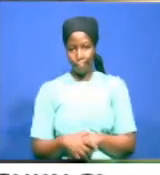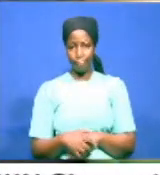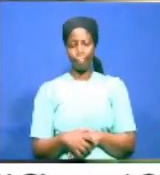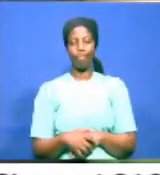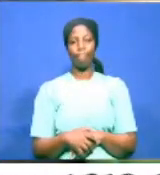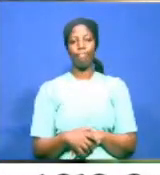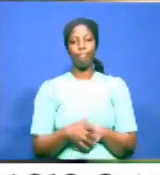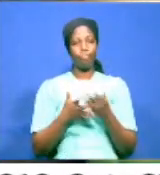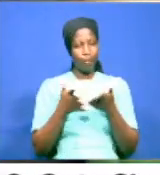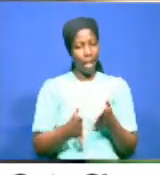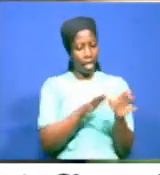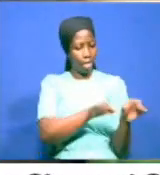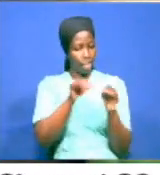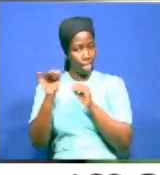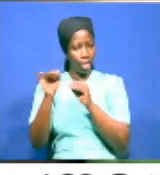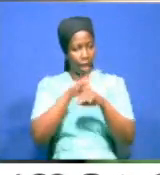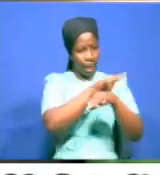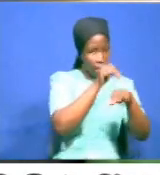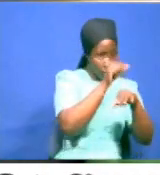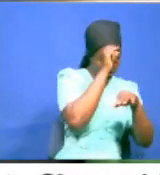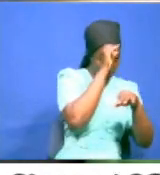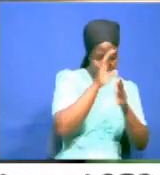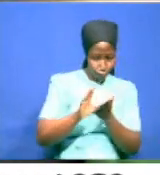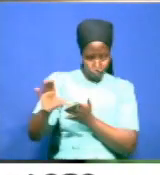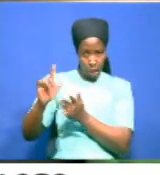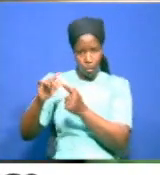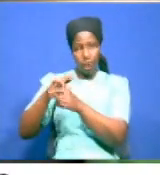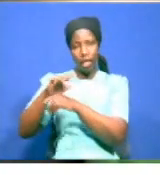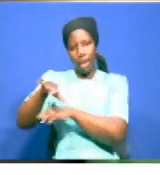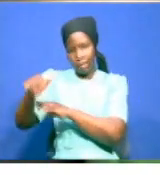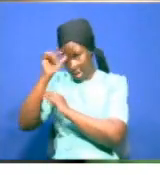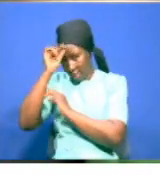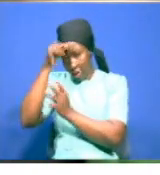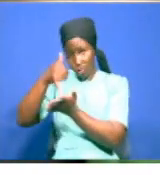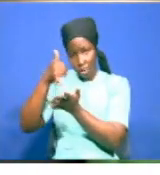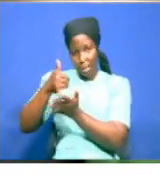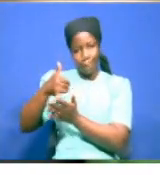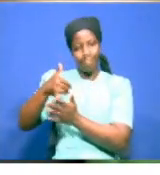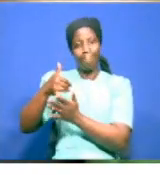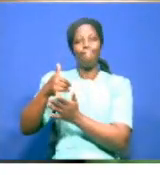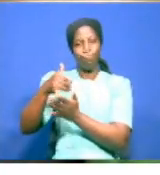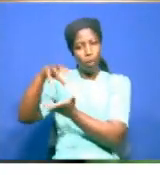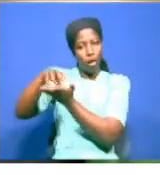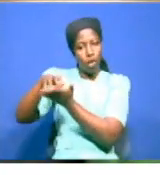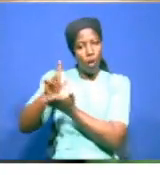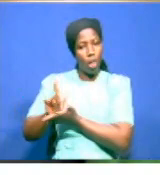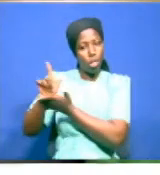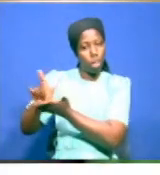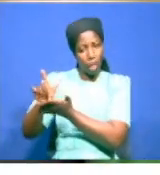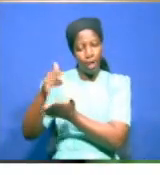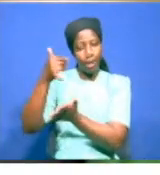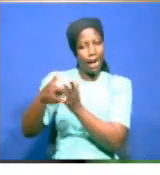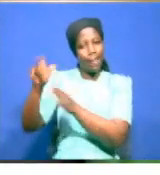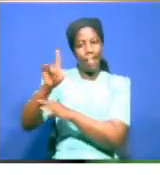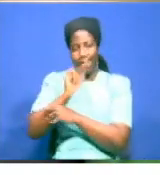2018-2019. Current transfers from national government to the county government, inclusive of conditional grants, is increased marginally to